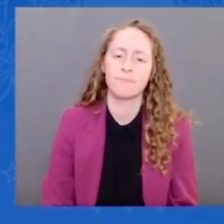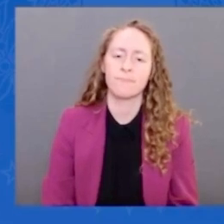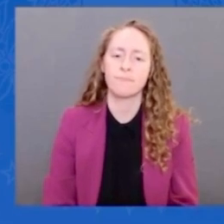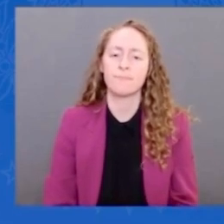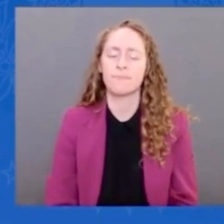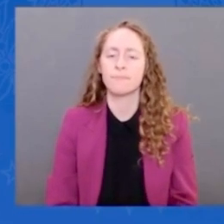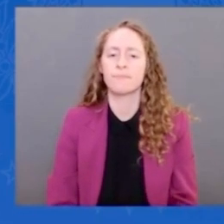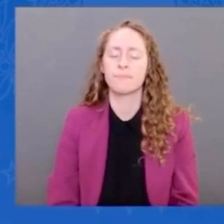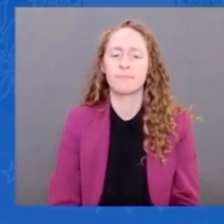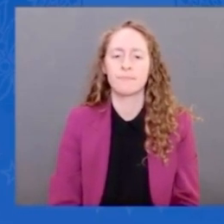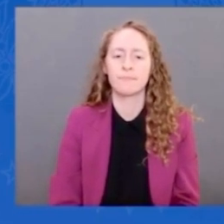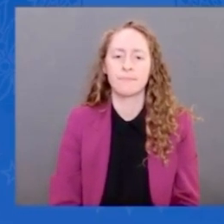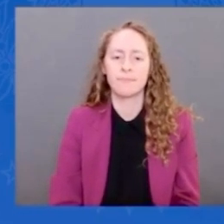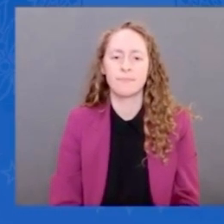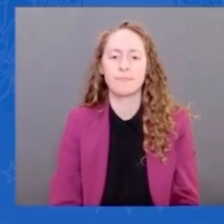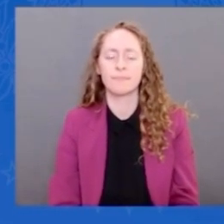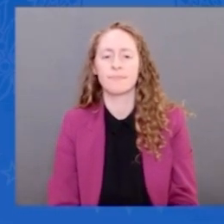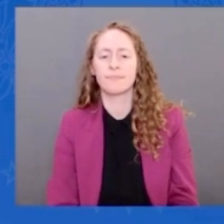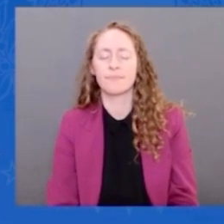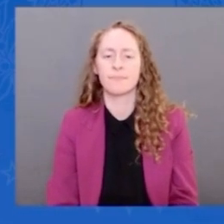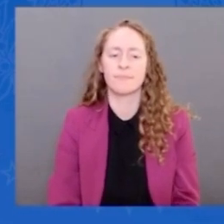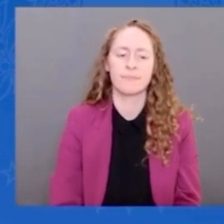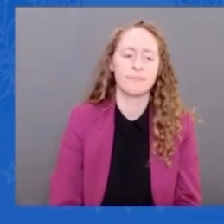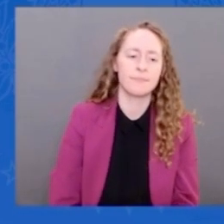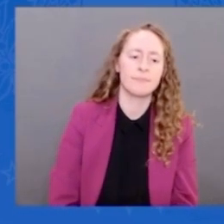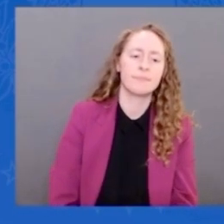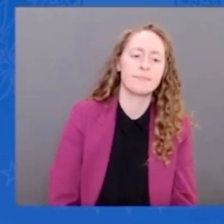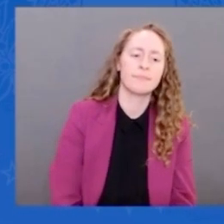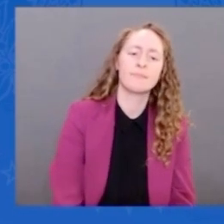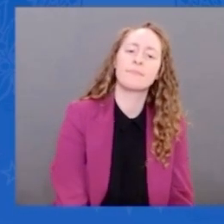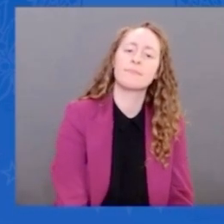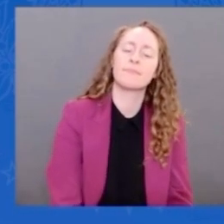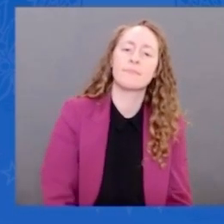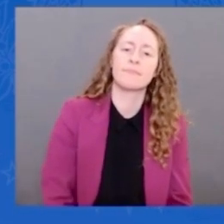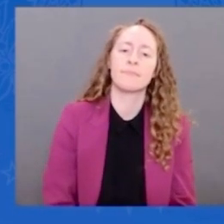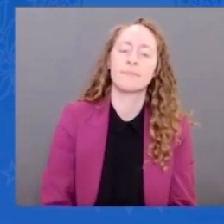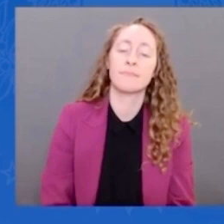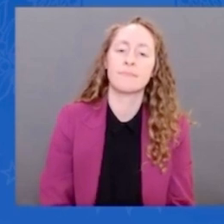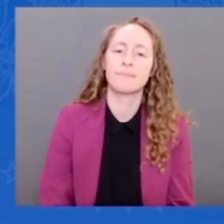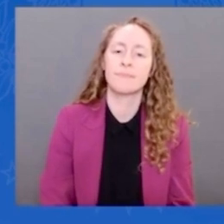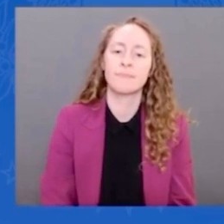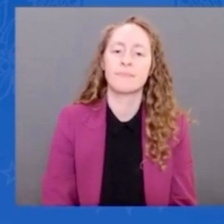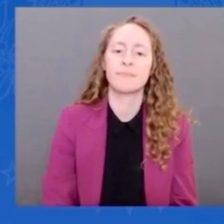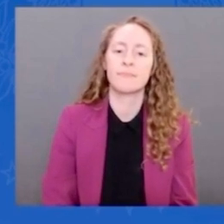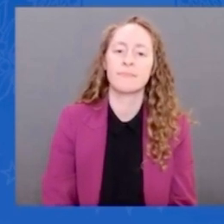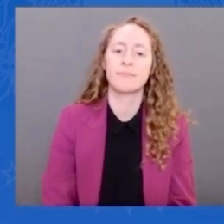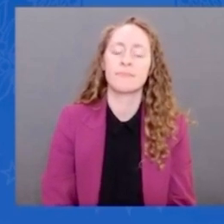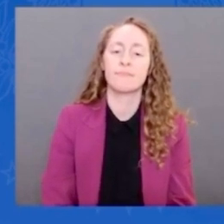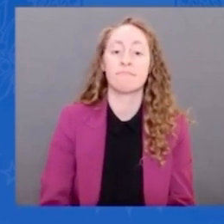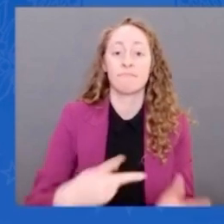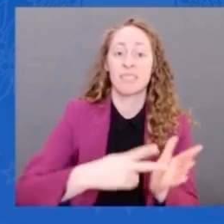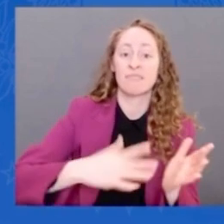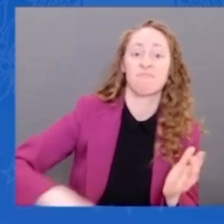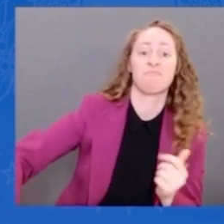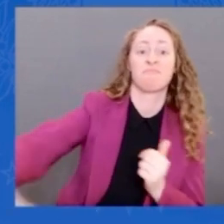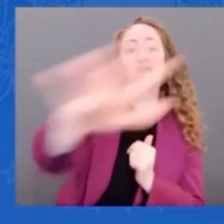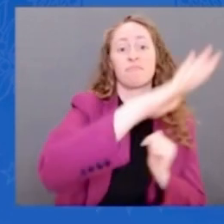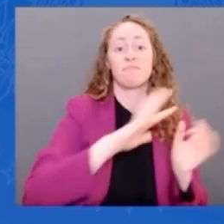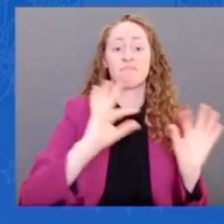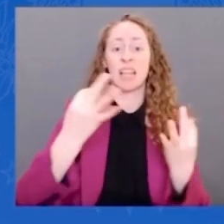everybody, it's going to cover about 80% of the United States population. including about half the rural